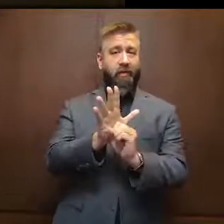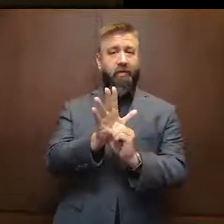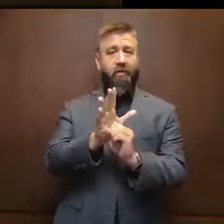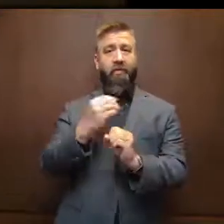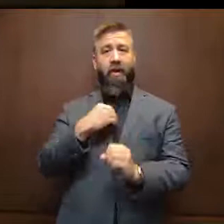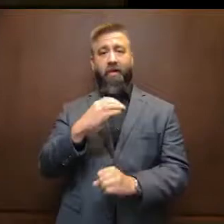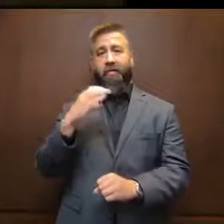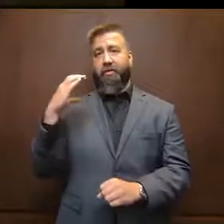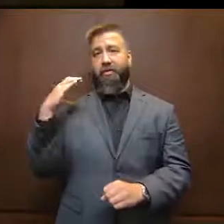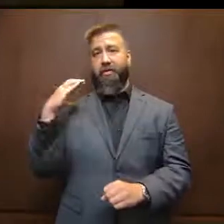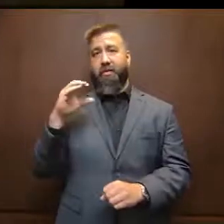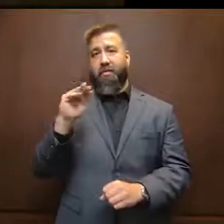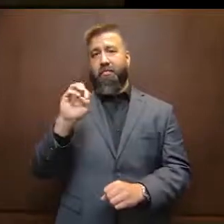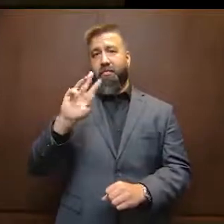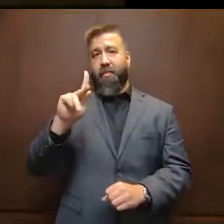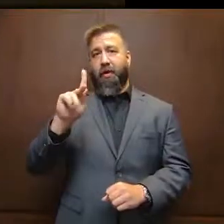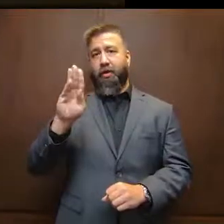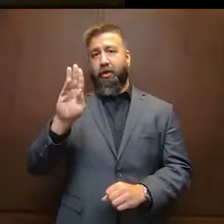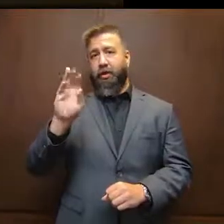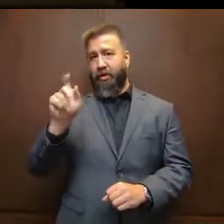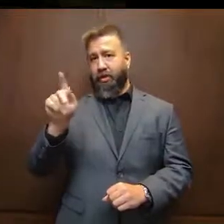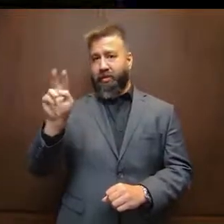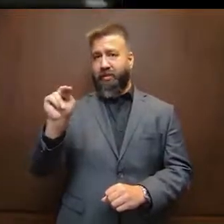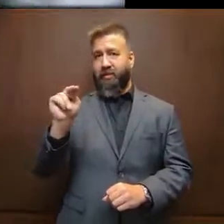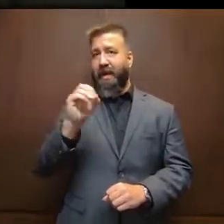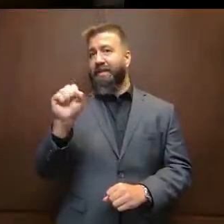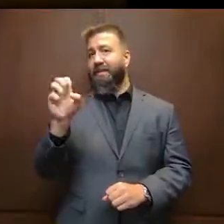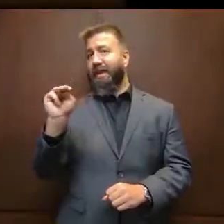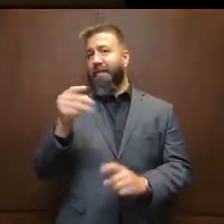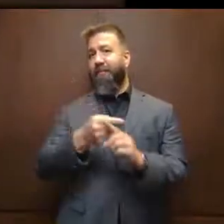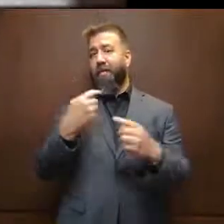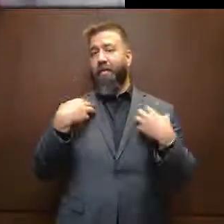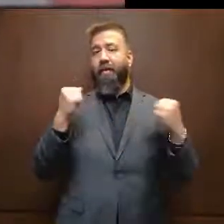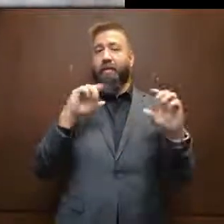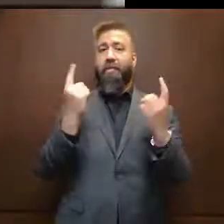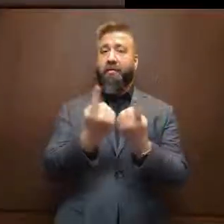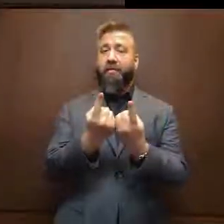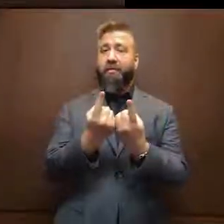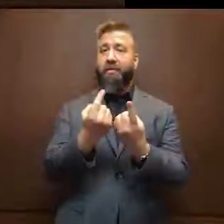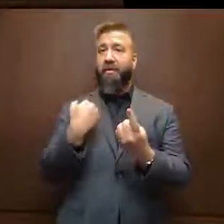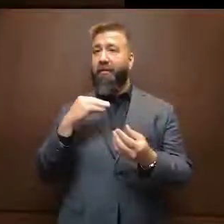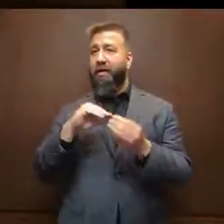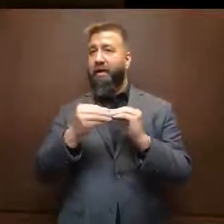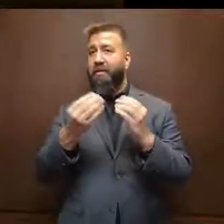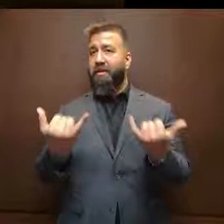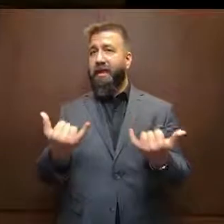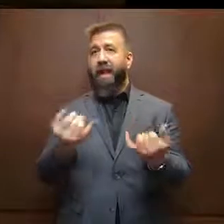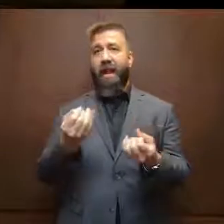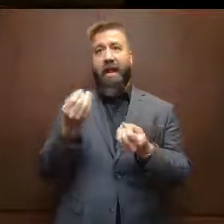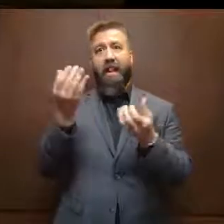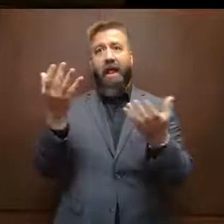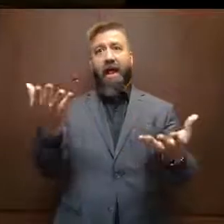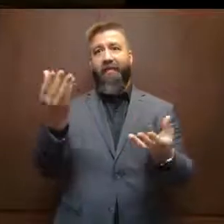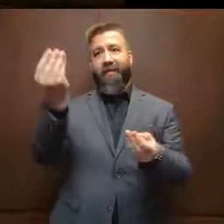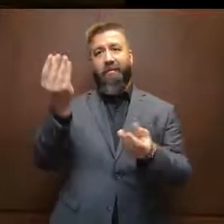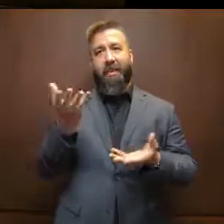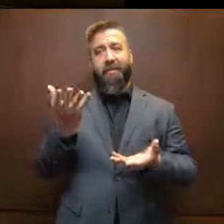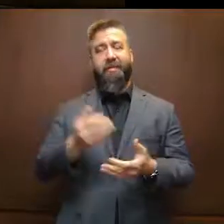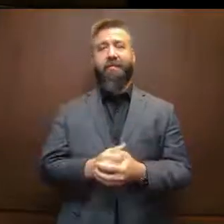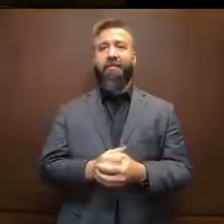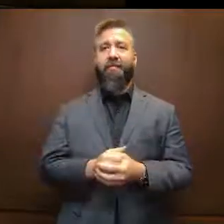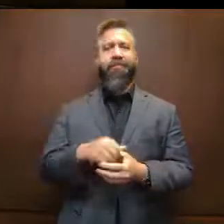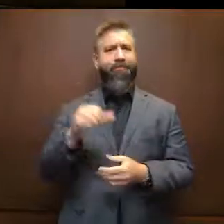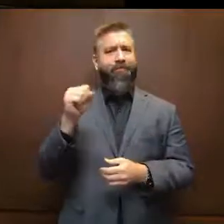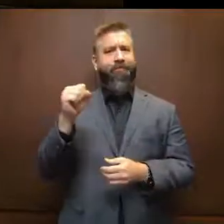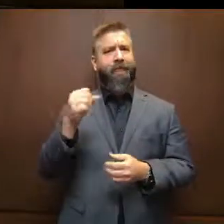Chairman Mark Kern and Sam Behrman from the Health Department. Sam, you have our numbers today and a lot of information. Yes, lots of information.